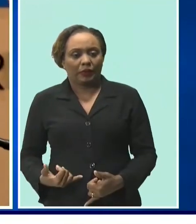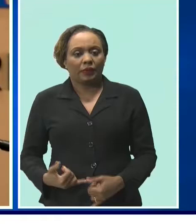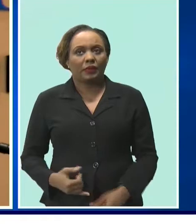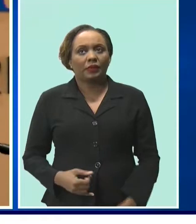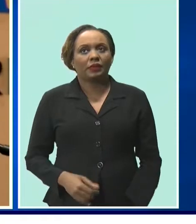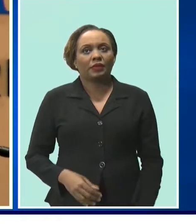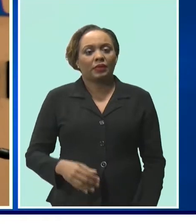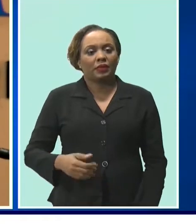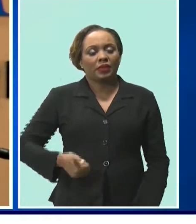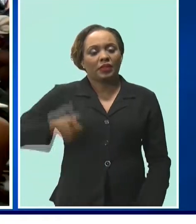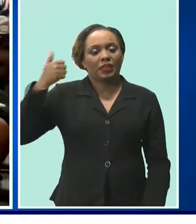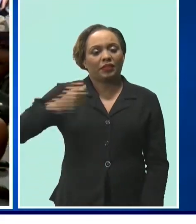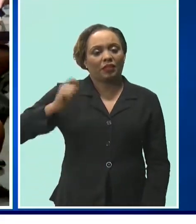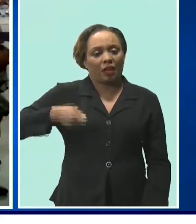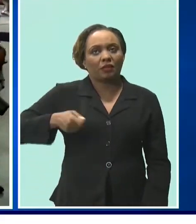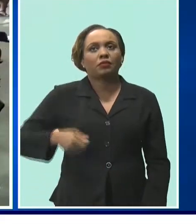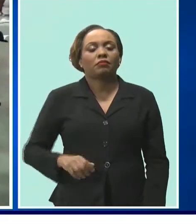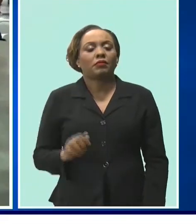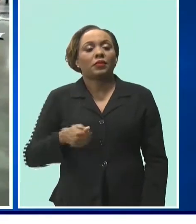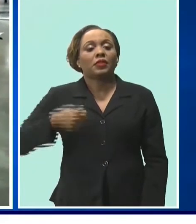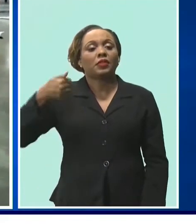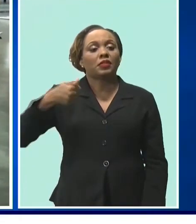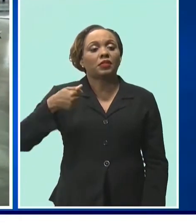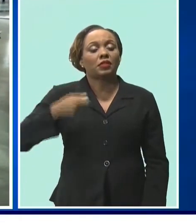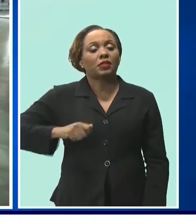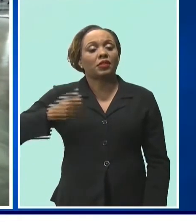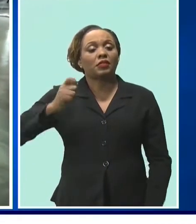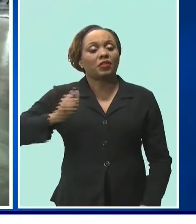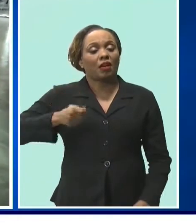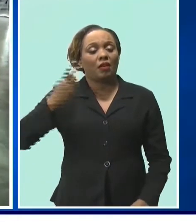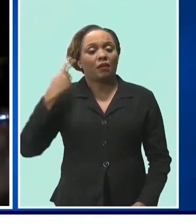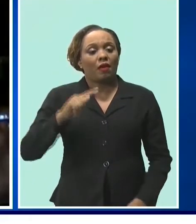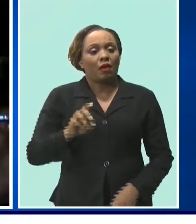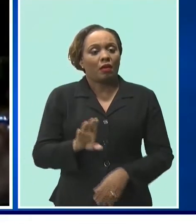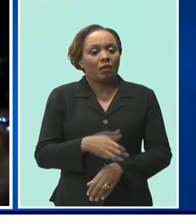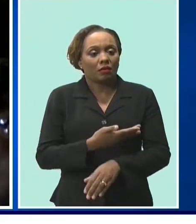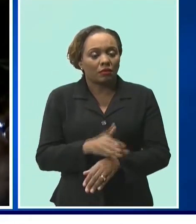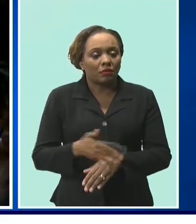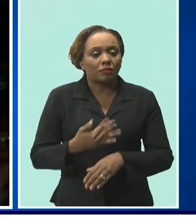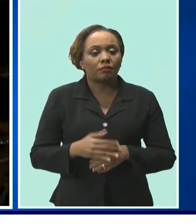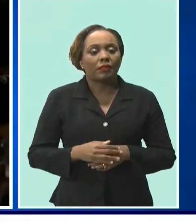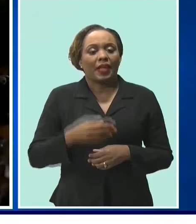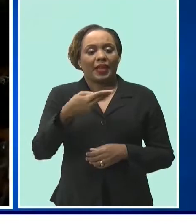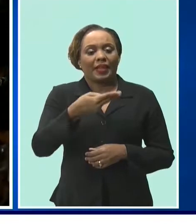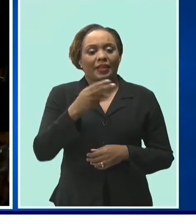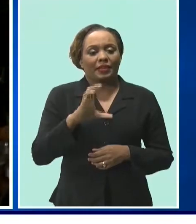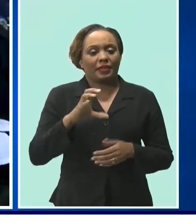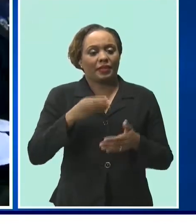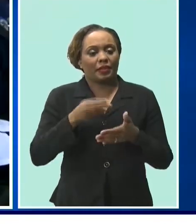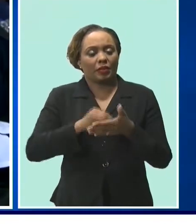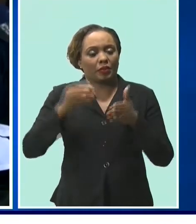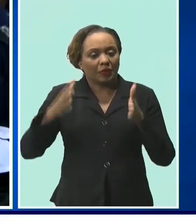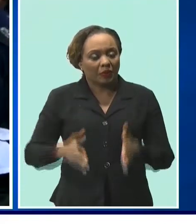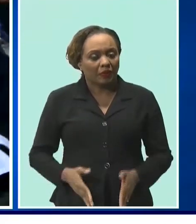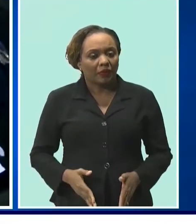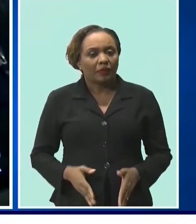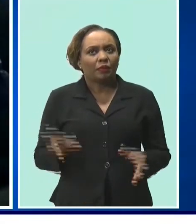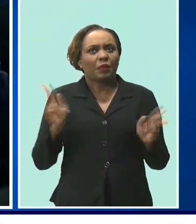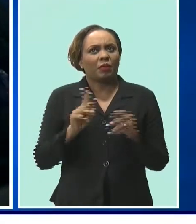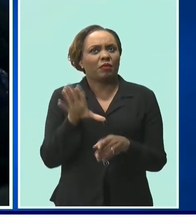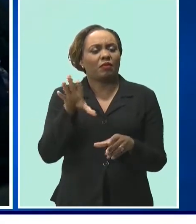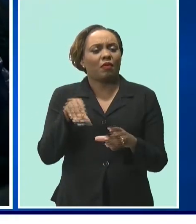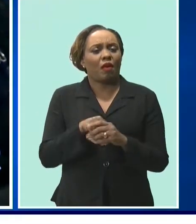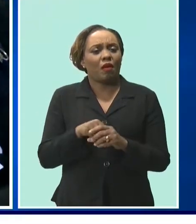Marston Gibson, chief judges for Calypso competitions, Harrison College students, as well as scores from the